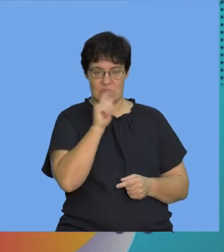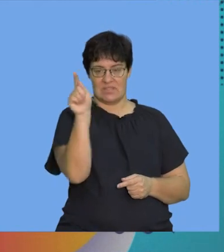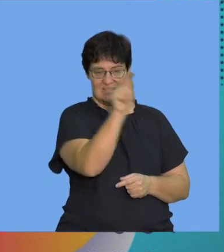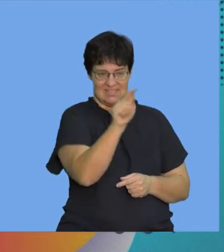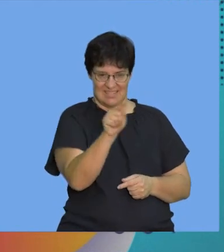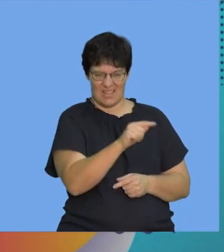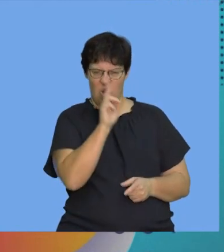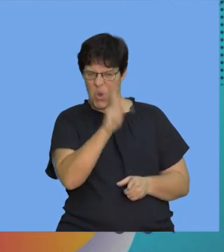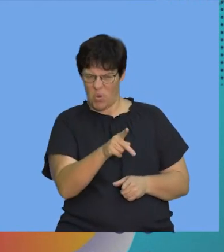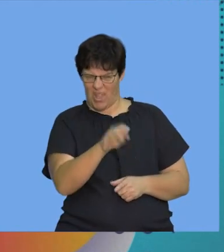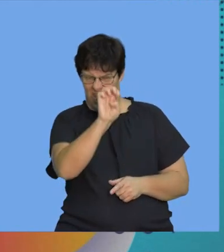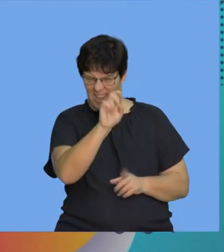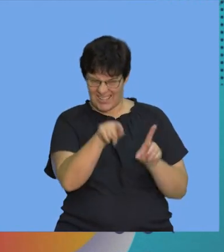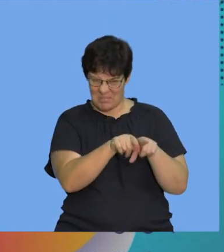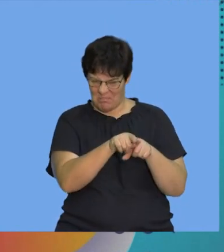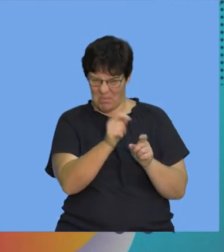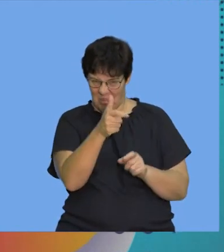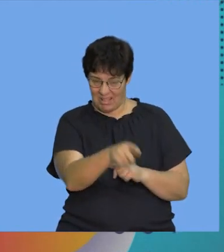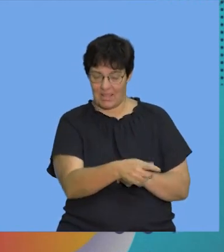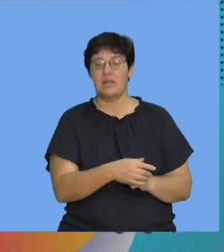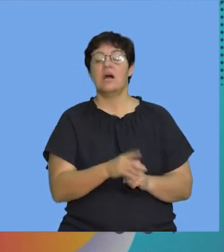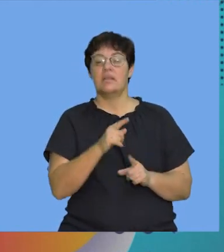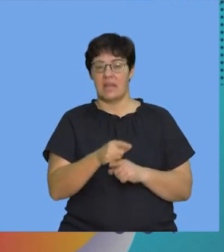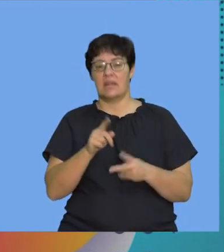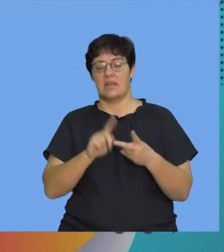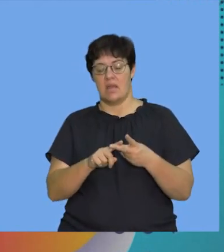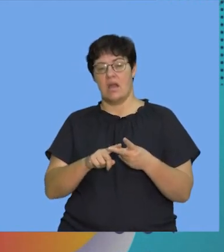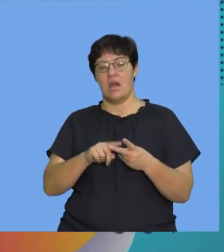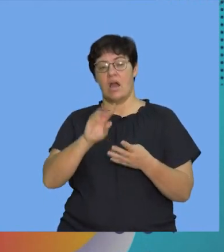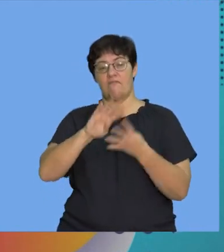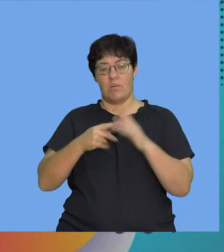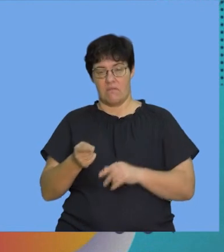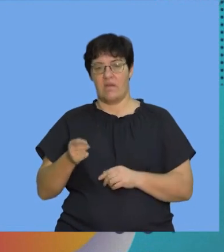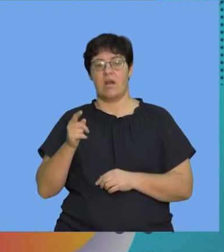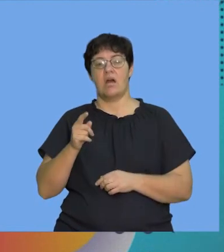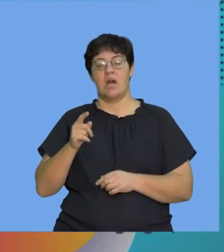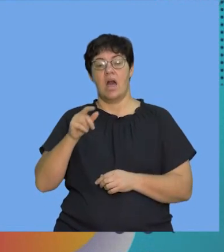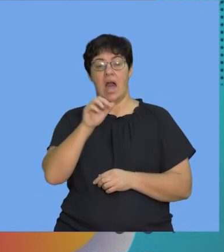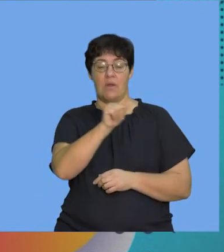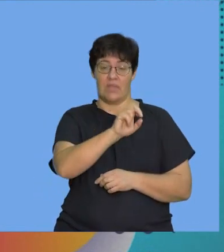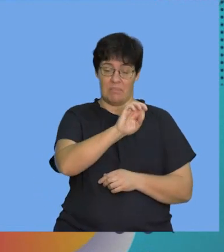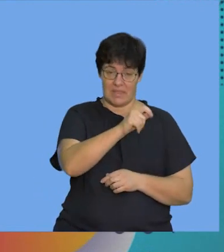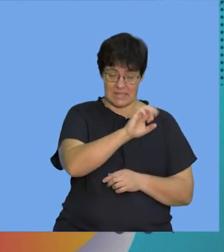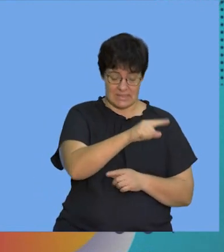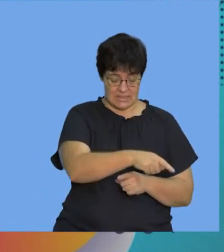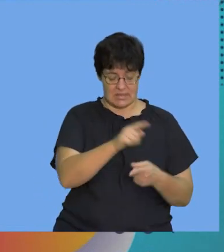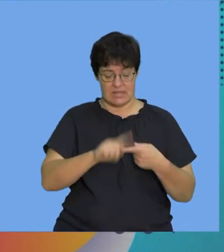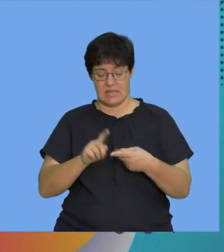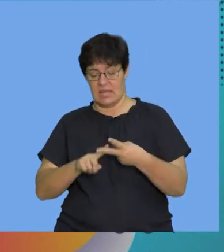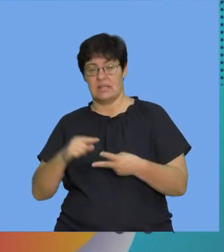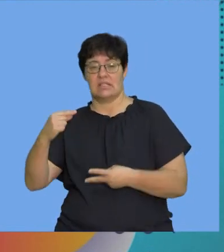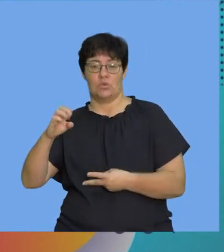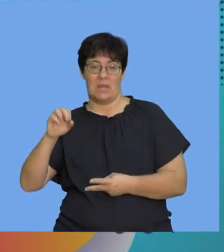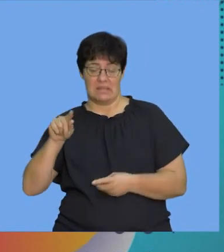like an E, right? And then remember the two formulas for an arithmetic series and for a